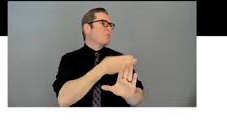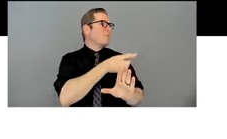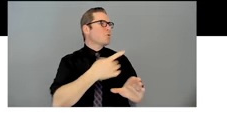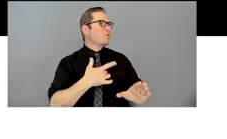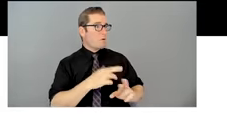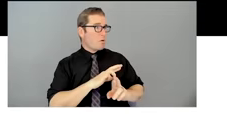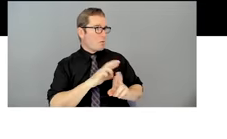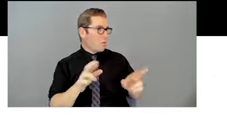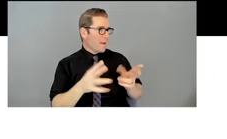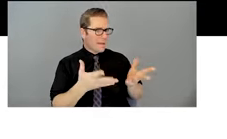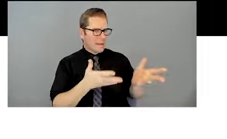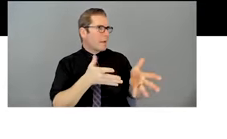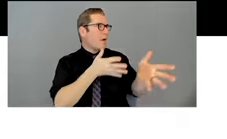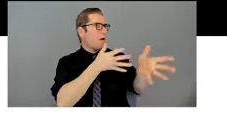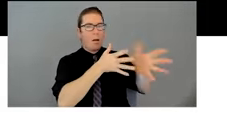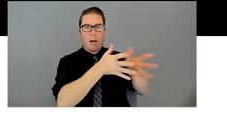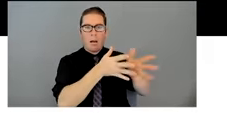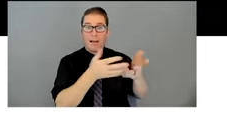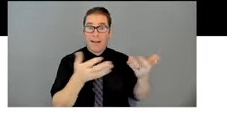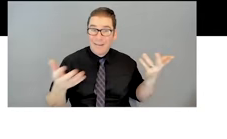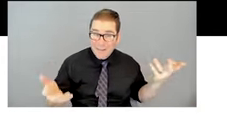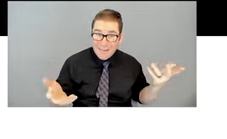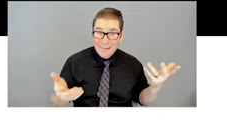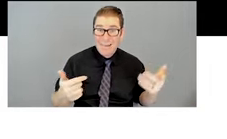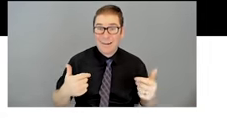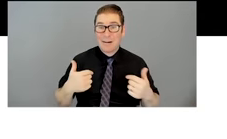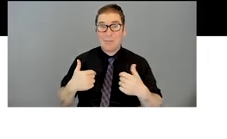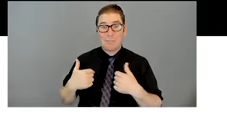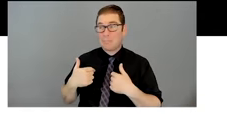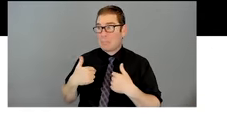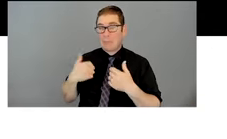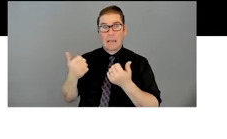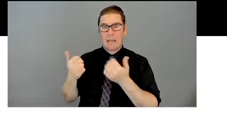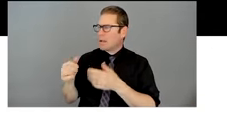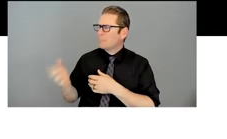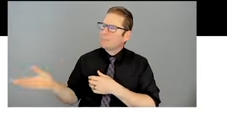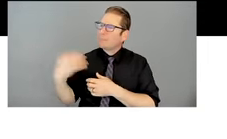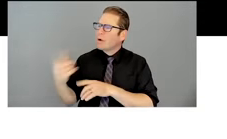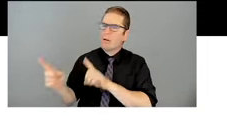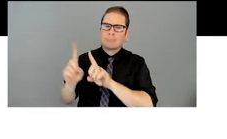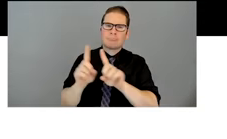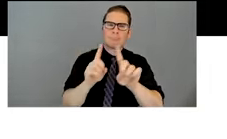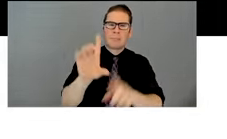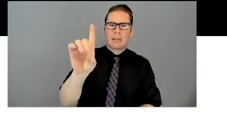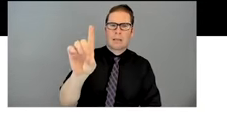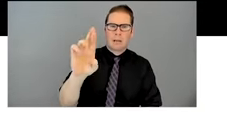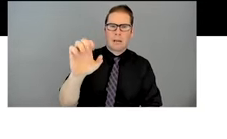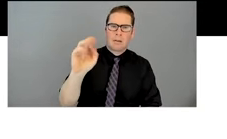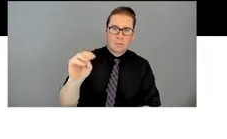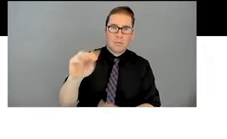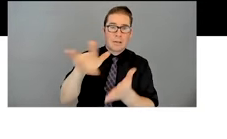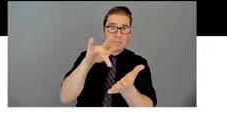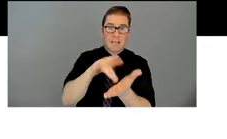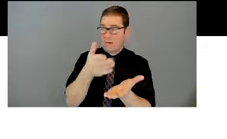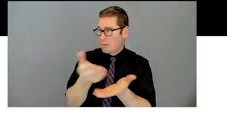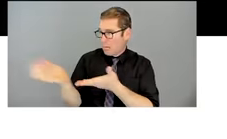we had a conversation about that. I actually ended up walking her to the Dream Center and getting her connected there too. So you never know what you're